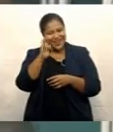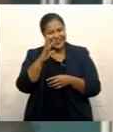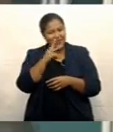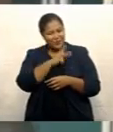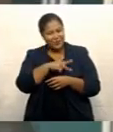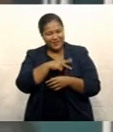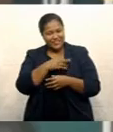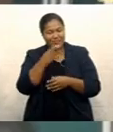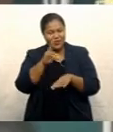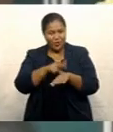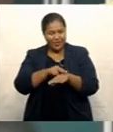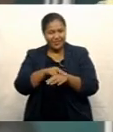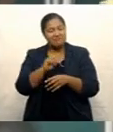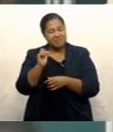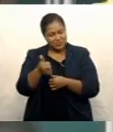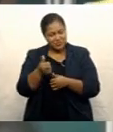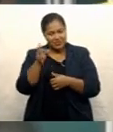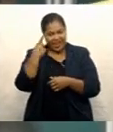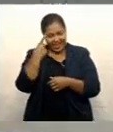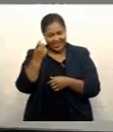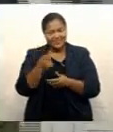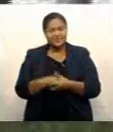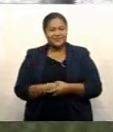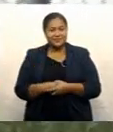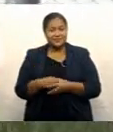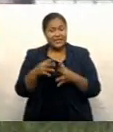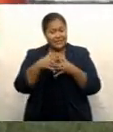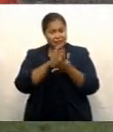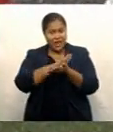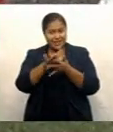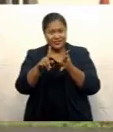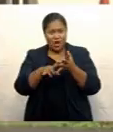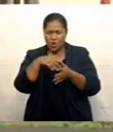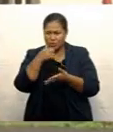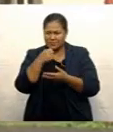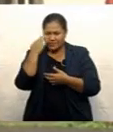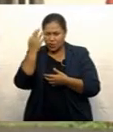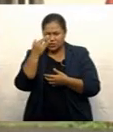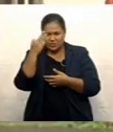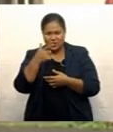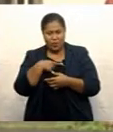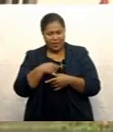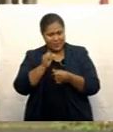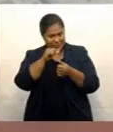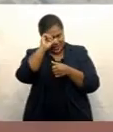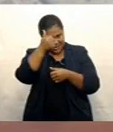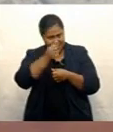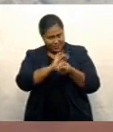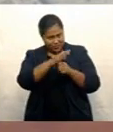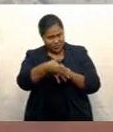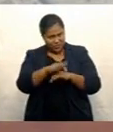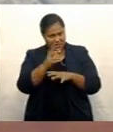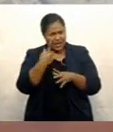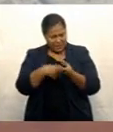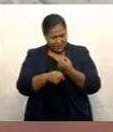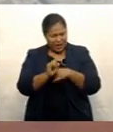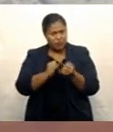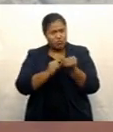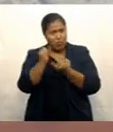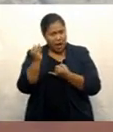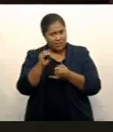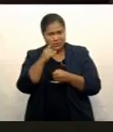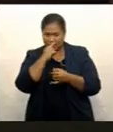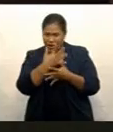yes, that is a good idea. The World Health Organization is concerned that the Delta variant can overwhelm public health